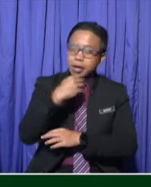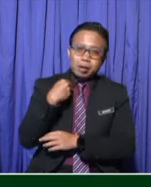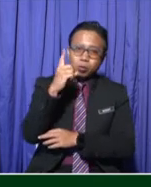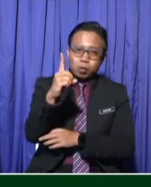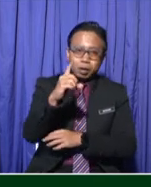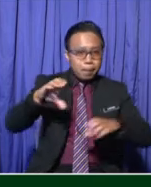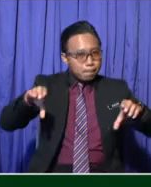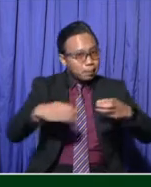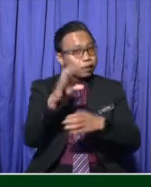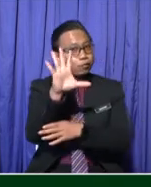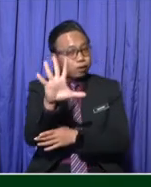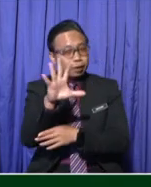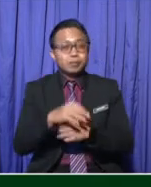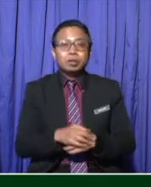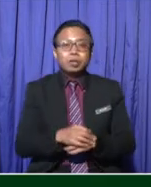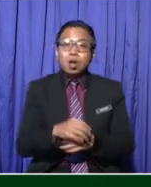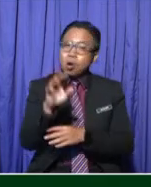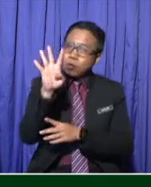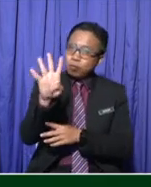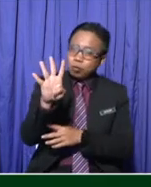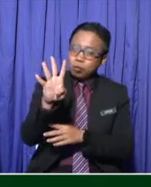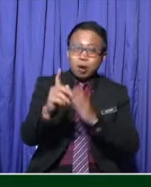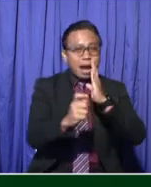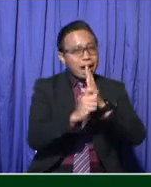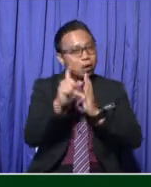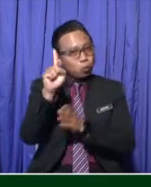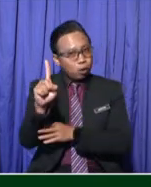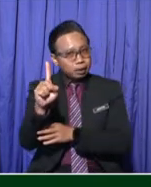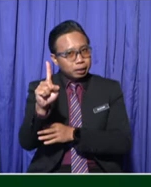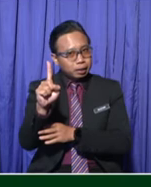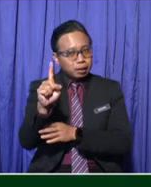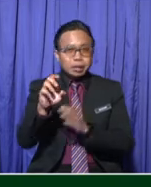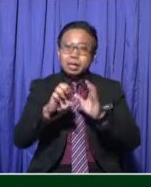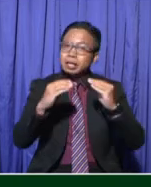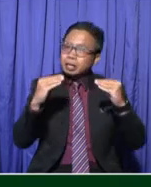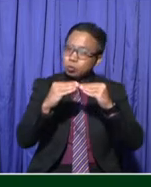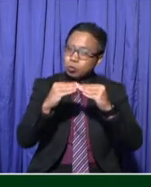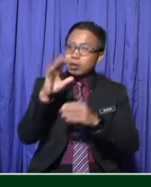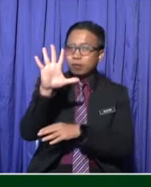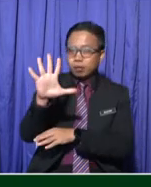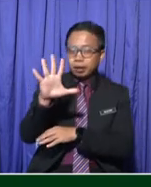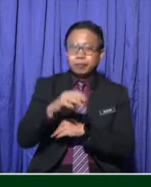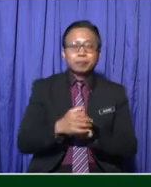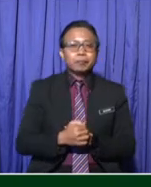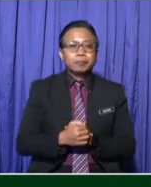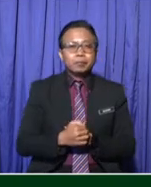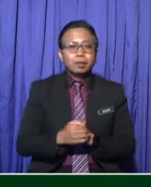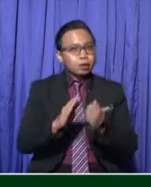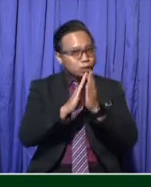five. Four at one is equal to five.